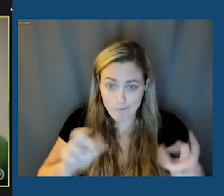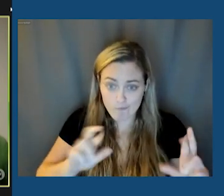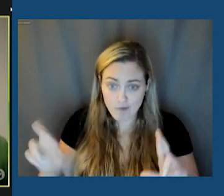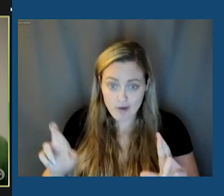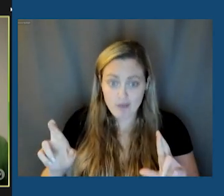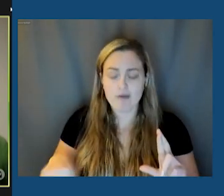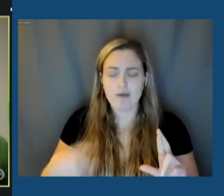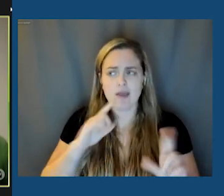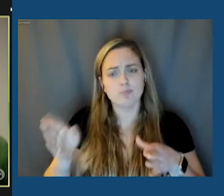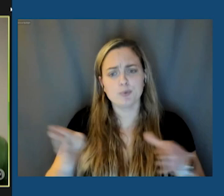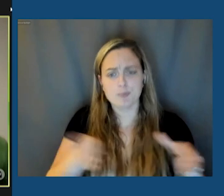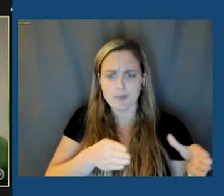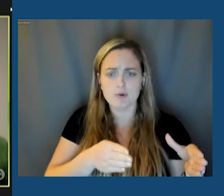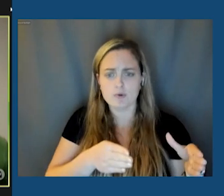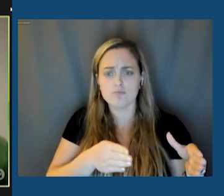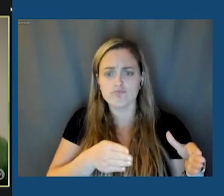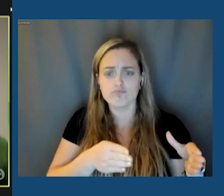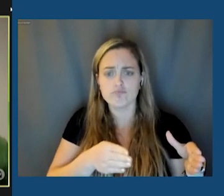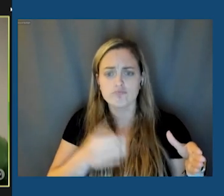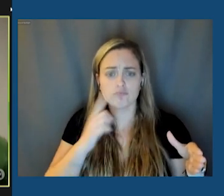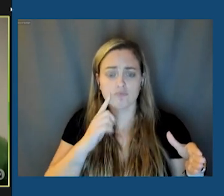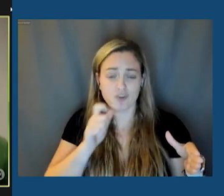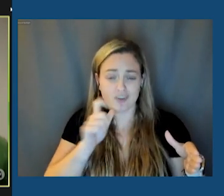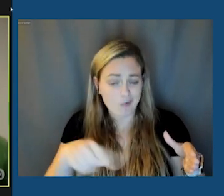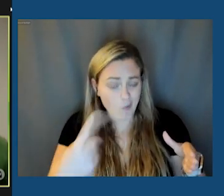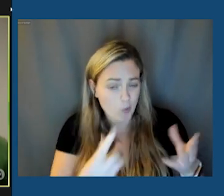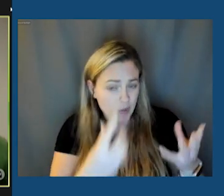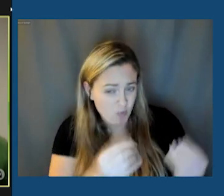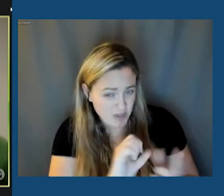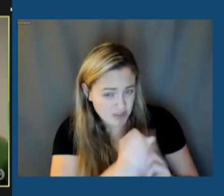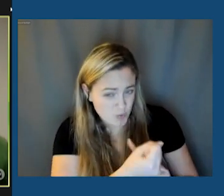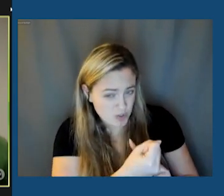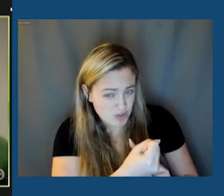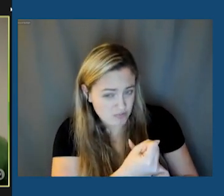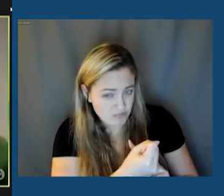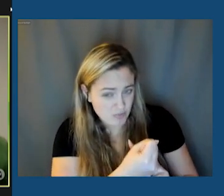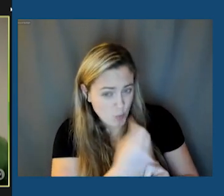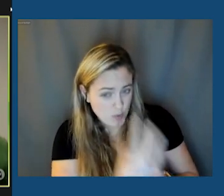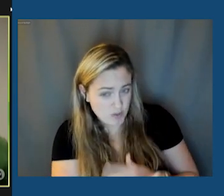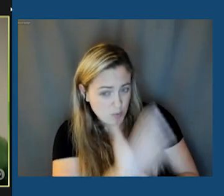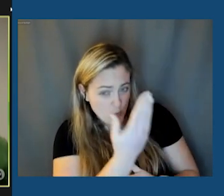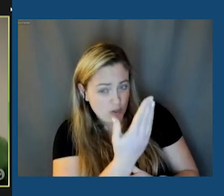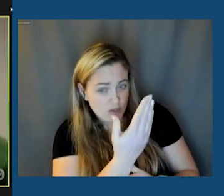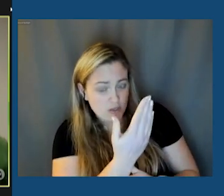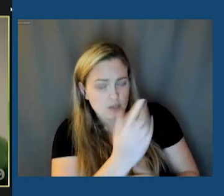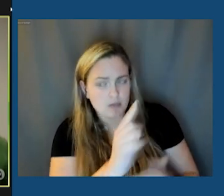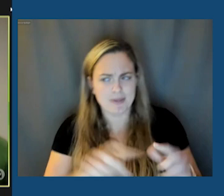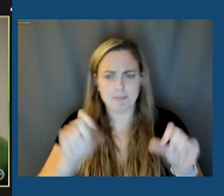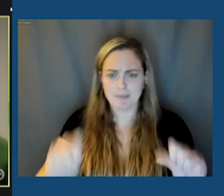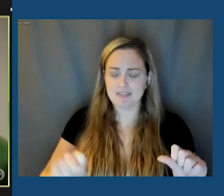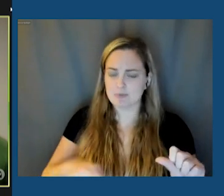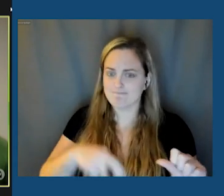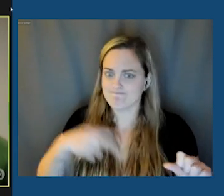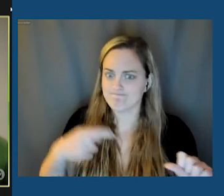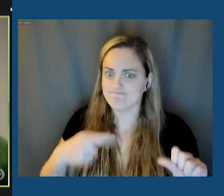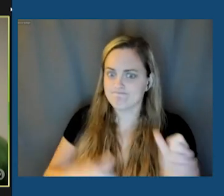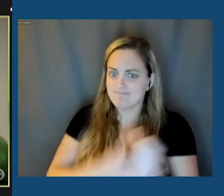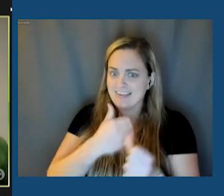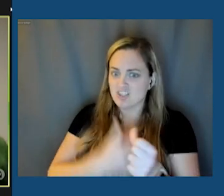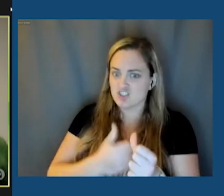you're prepared for not only a wet situation Wednesday morning, but a potentially dangerous situation in those